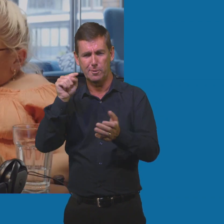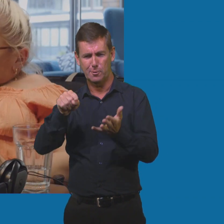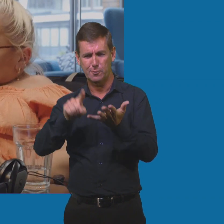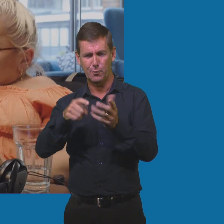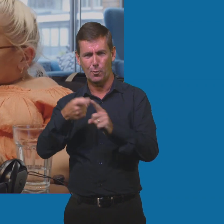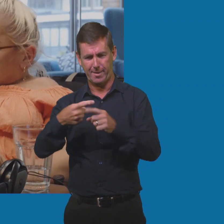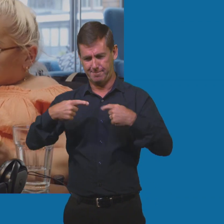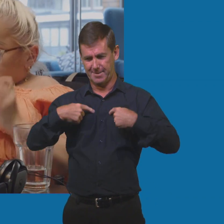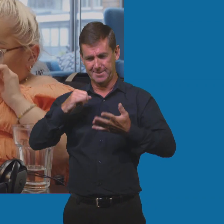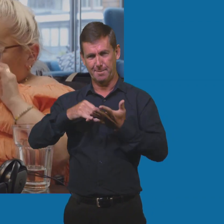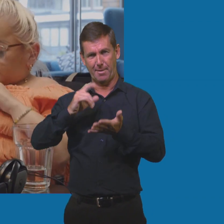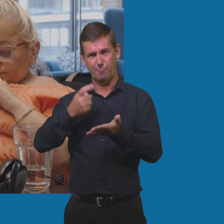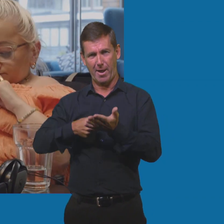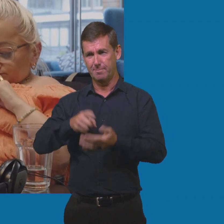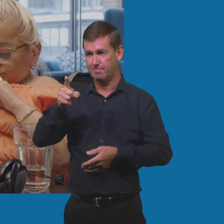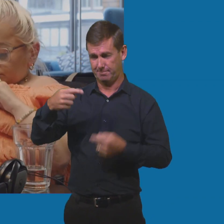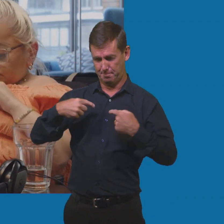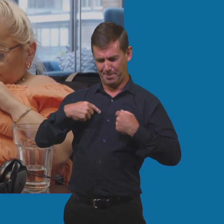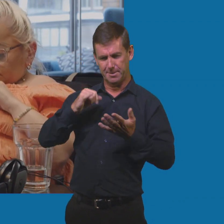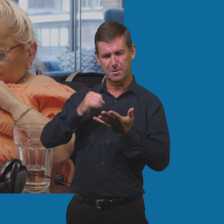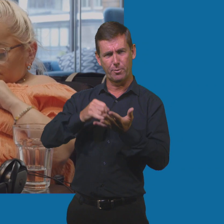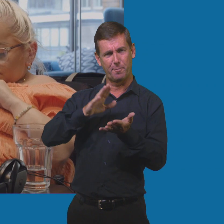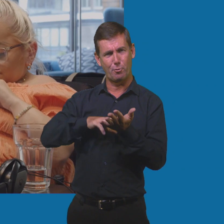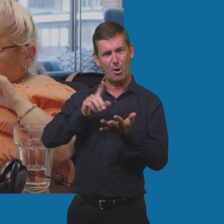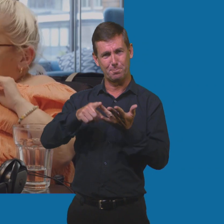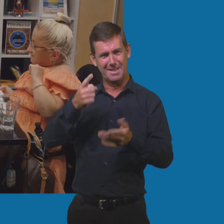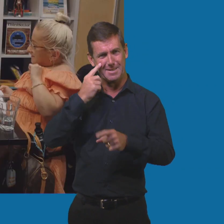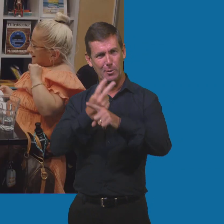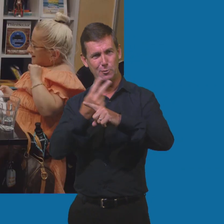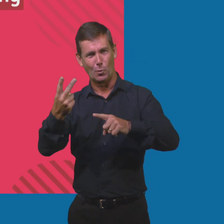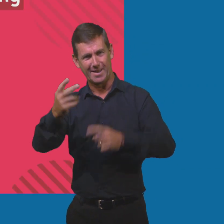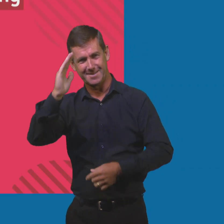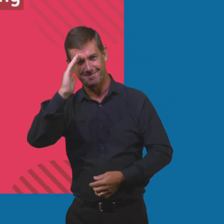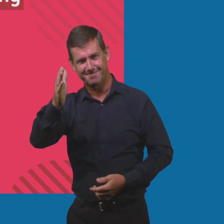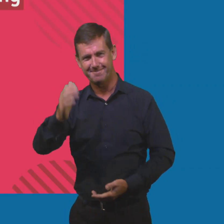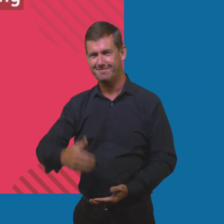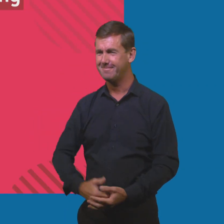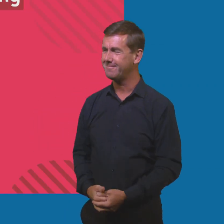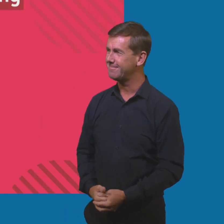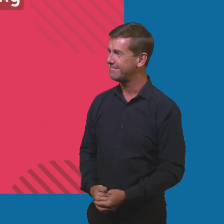been Samantha Renk. And I'm Sophie Marie Odom. See you in 2 weeks. Bye-bye.